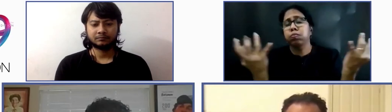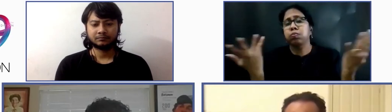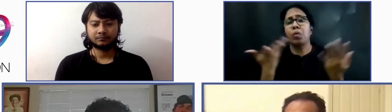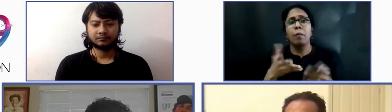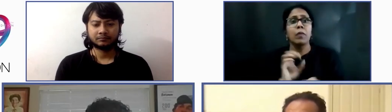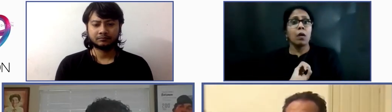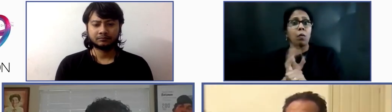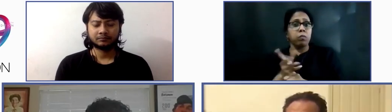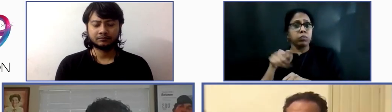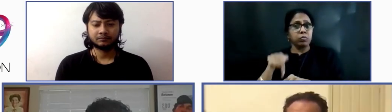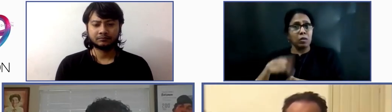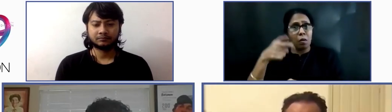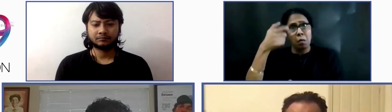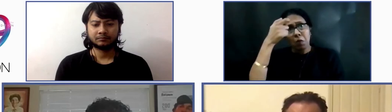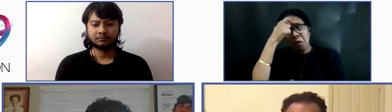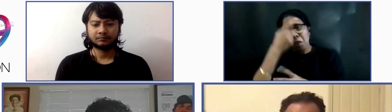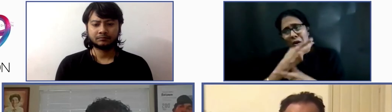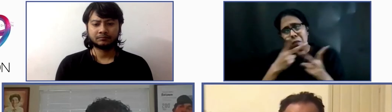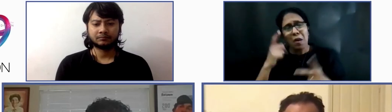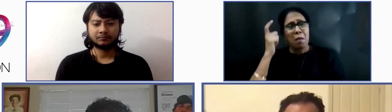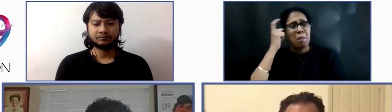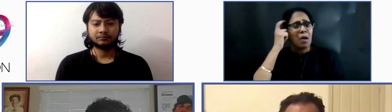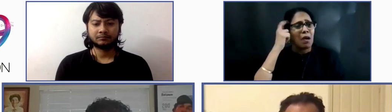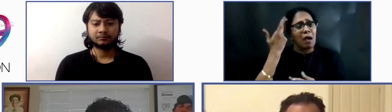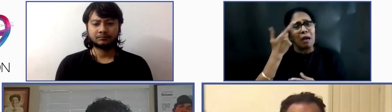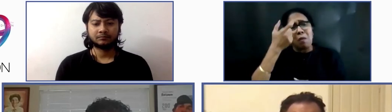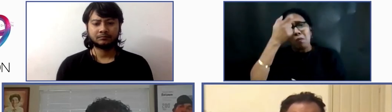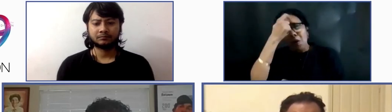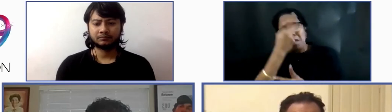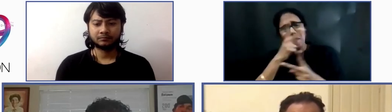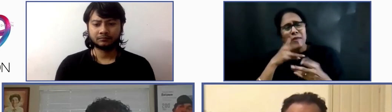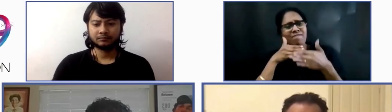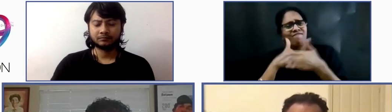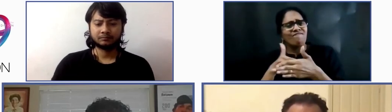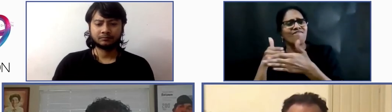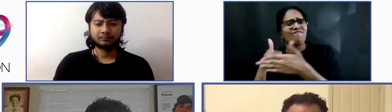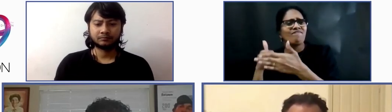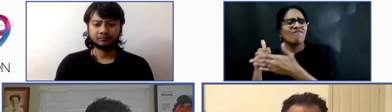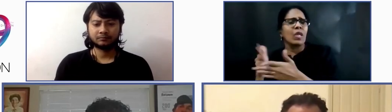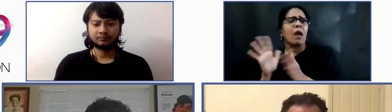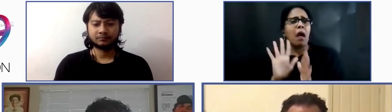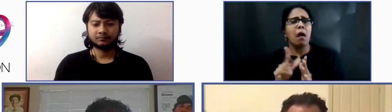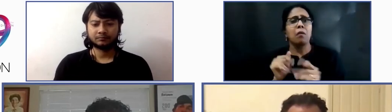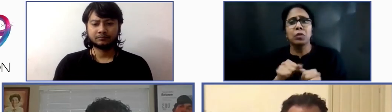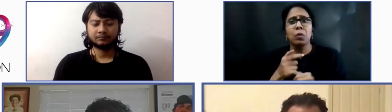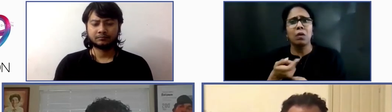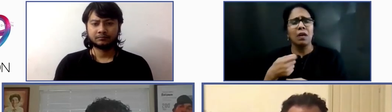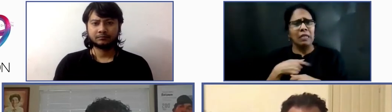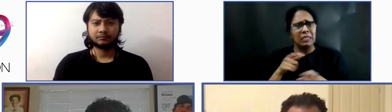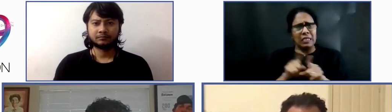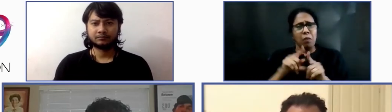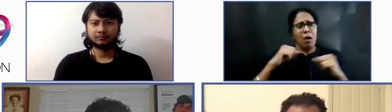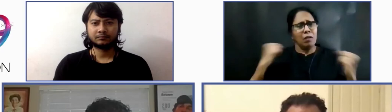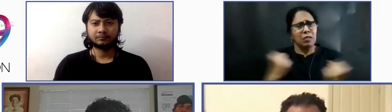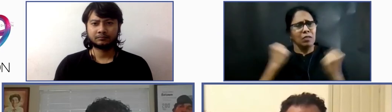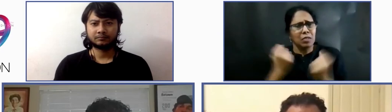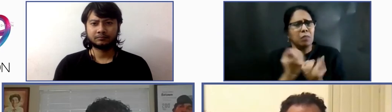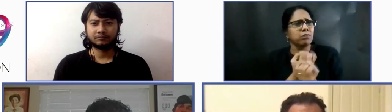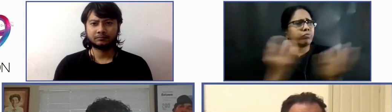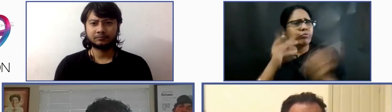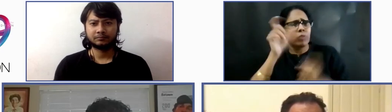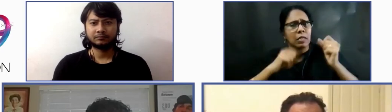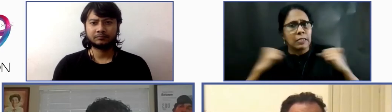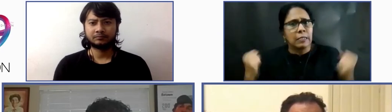having mental challenges. And there's a lot of people trying to help them. So I don't want to take away from their efforts. They're really good efforts.